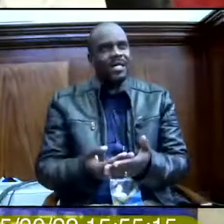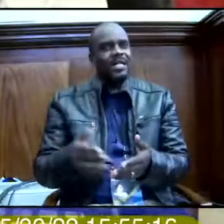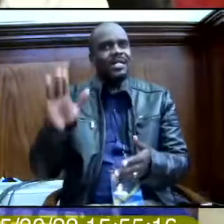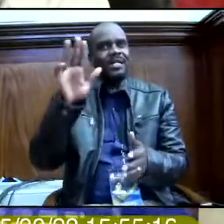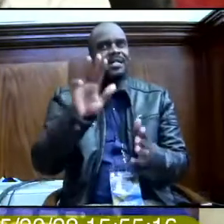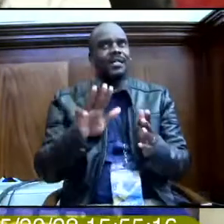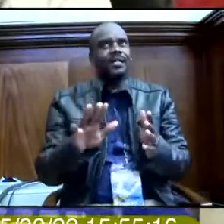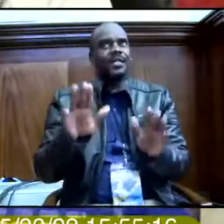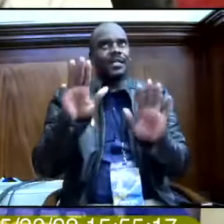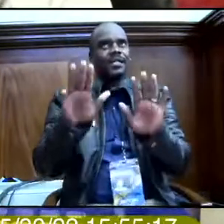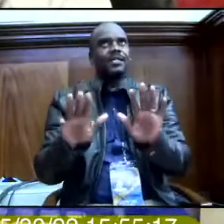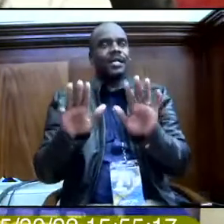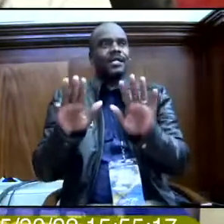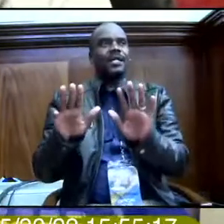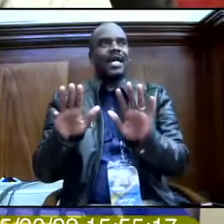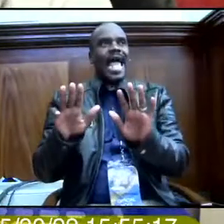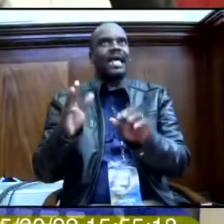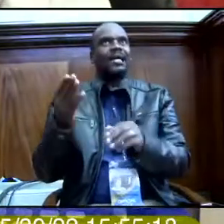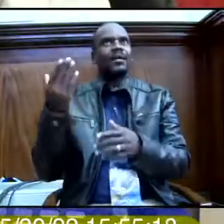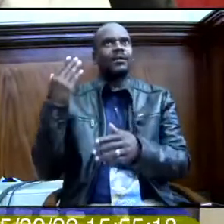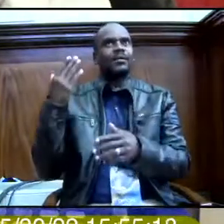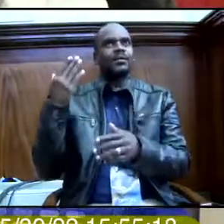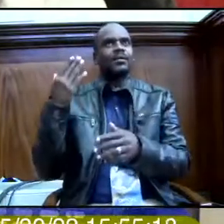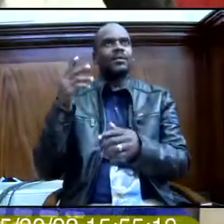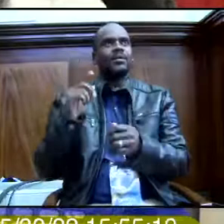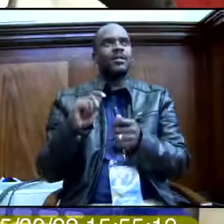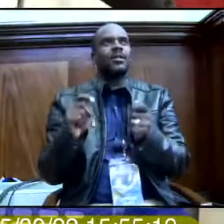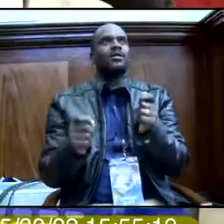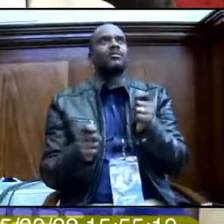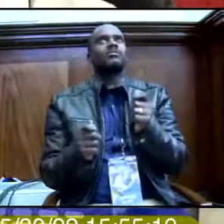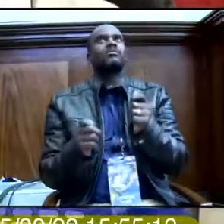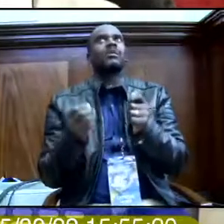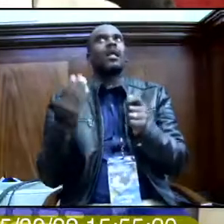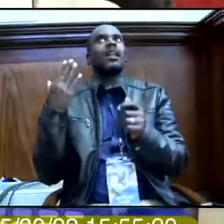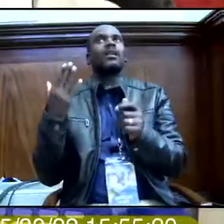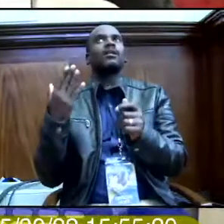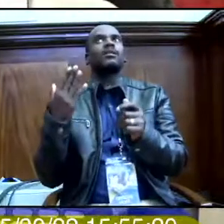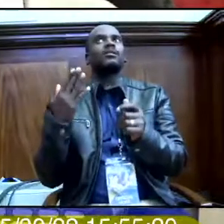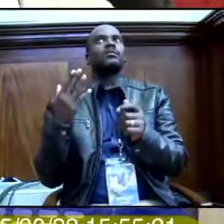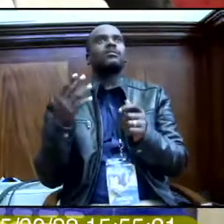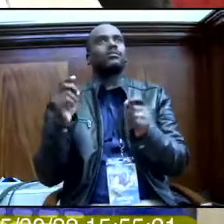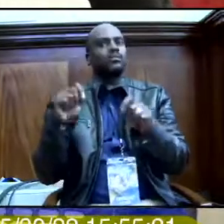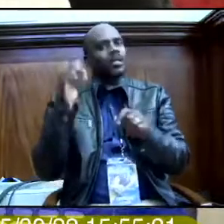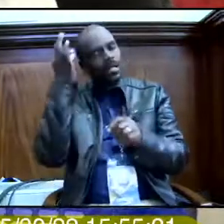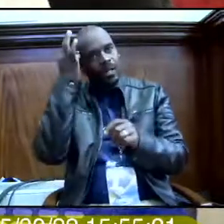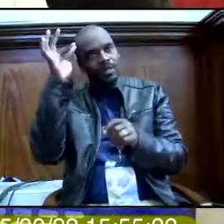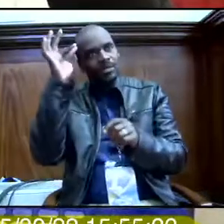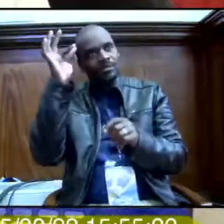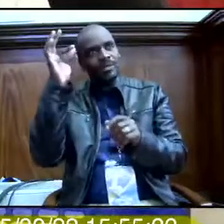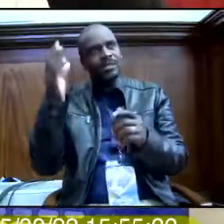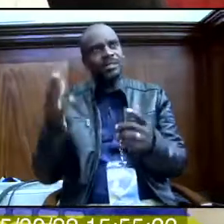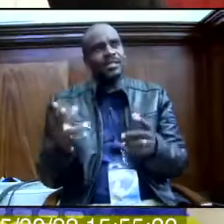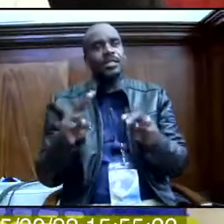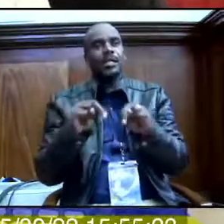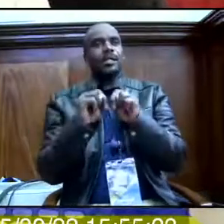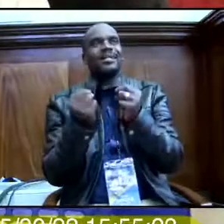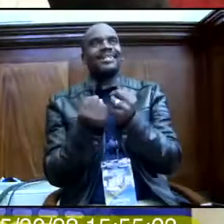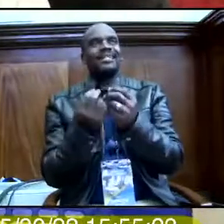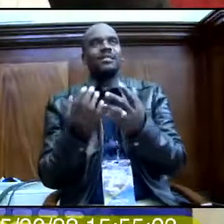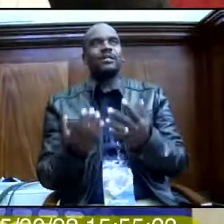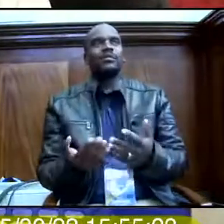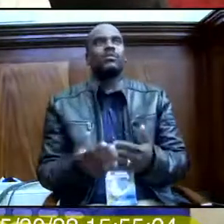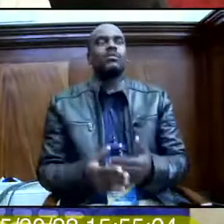was a colleague there was a unilateral implementation by the government irrespective of the